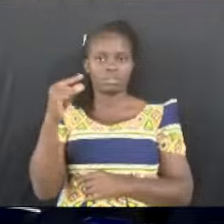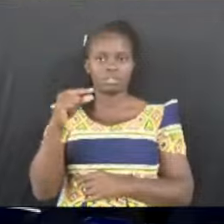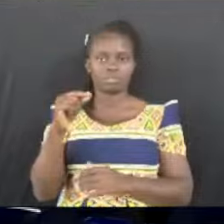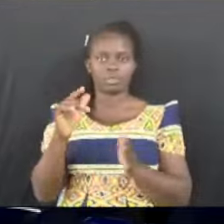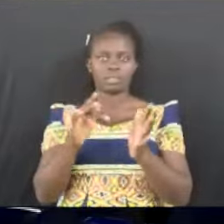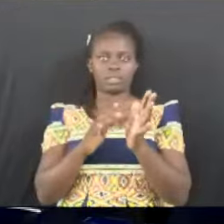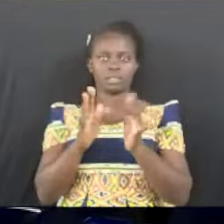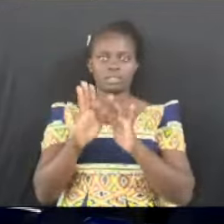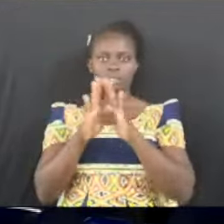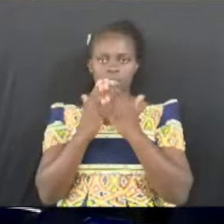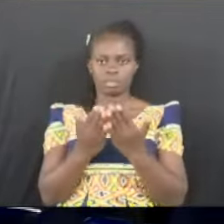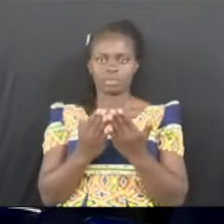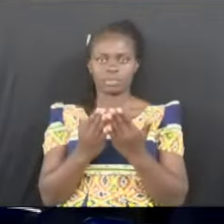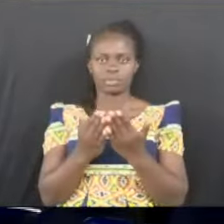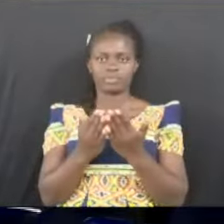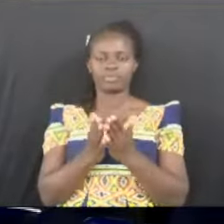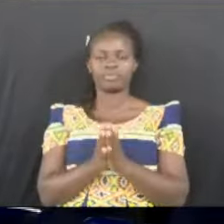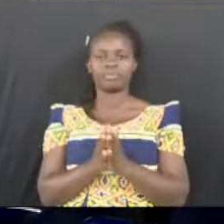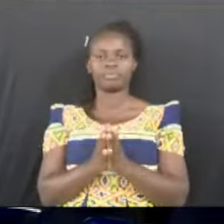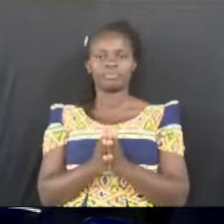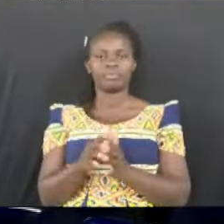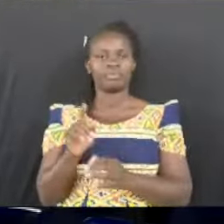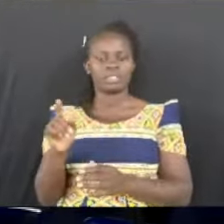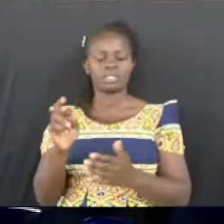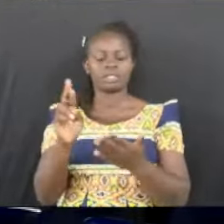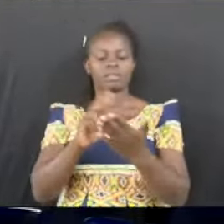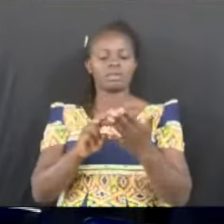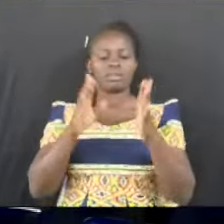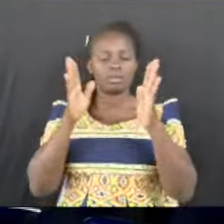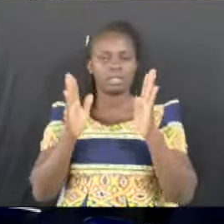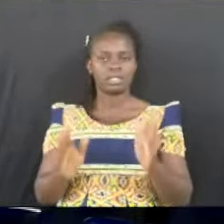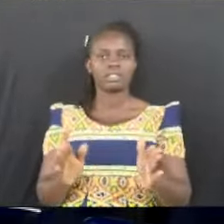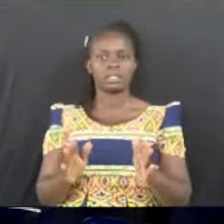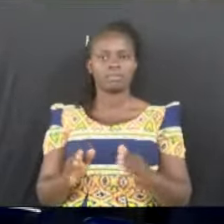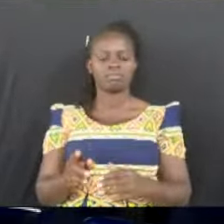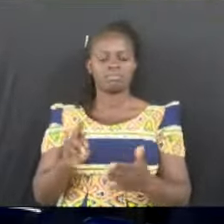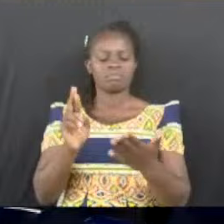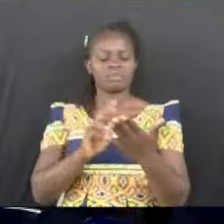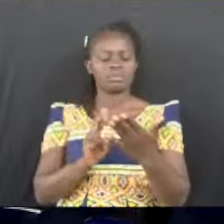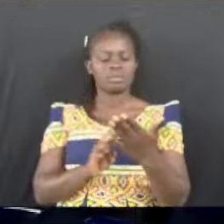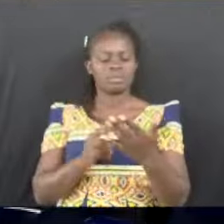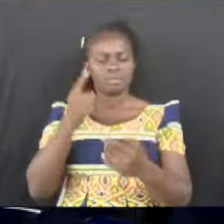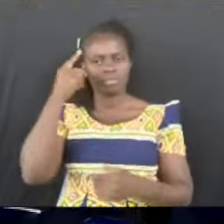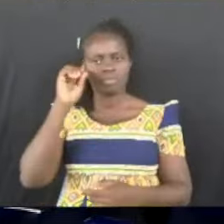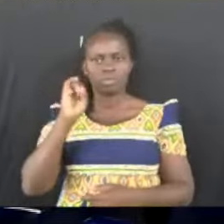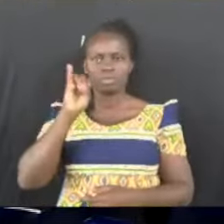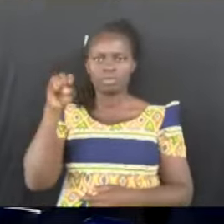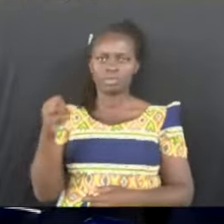Matthew was primarily, at the beginning, writing for Jews.